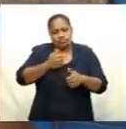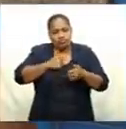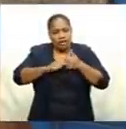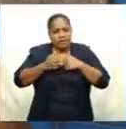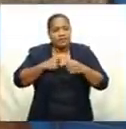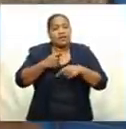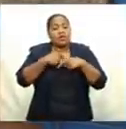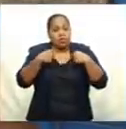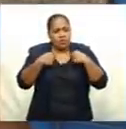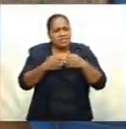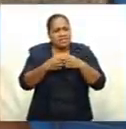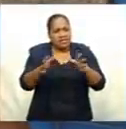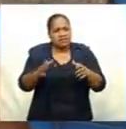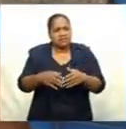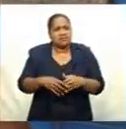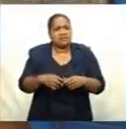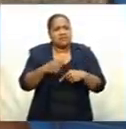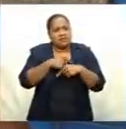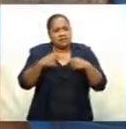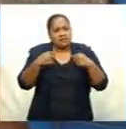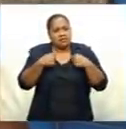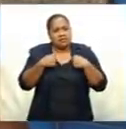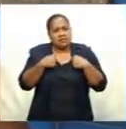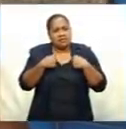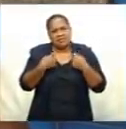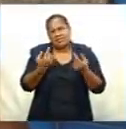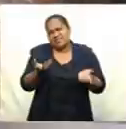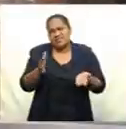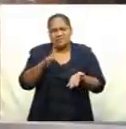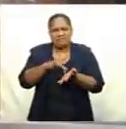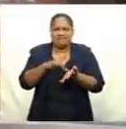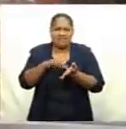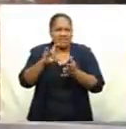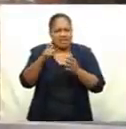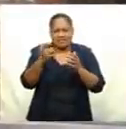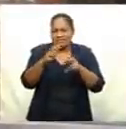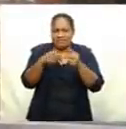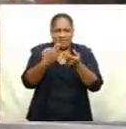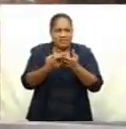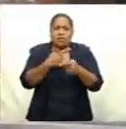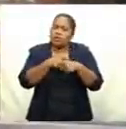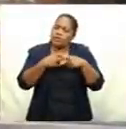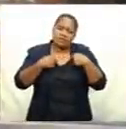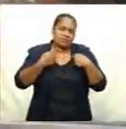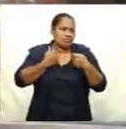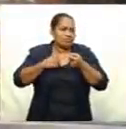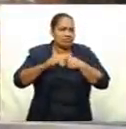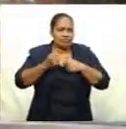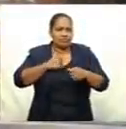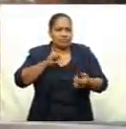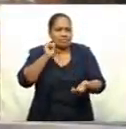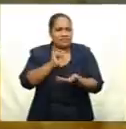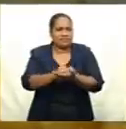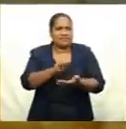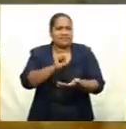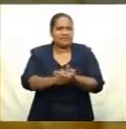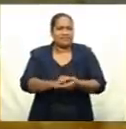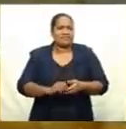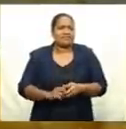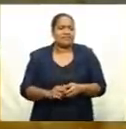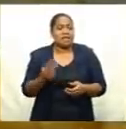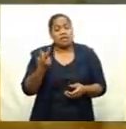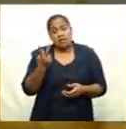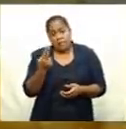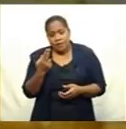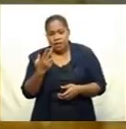we are hailing from a middle class family. We have been through each and every struggle a middle class person goes through. The couple